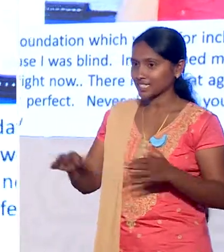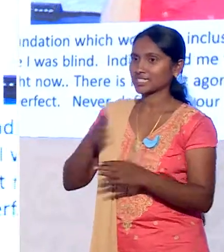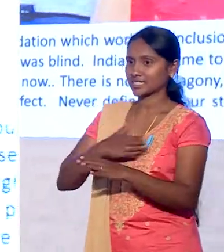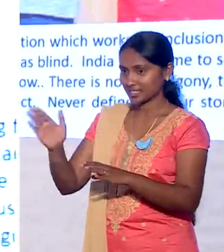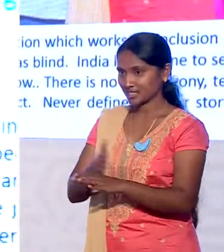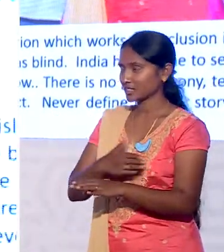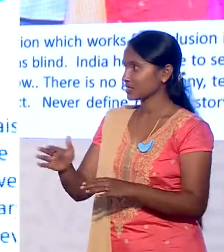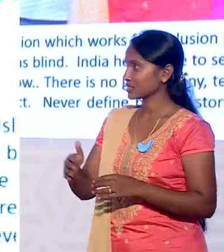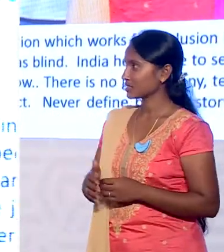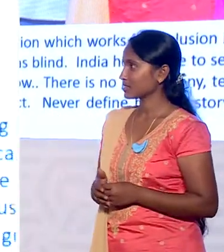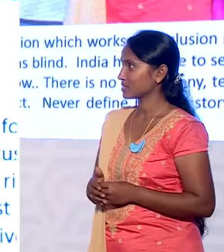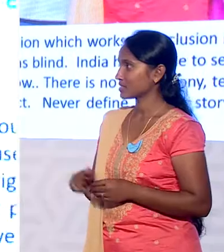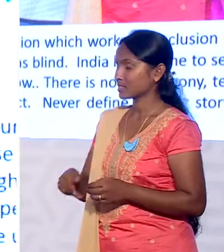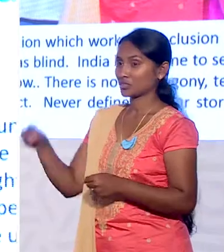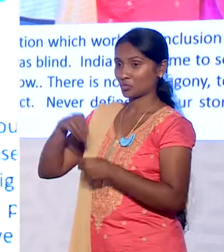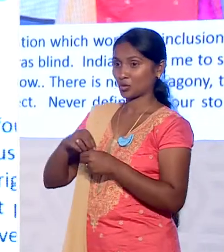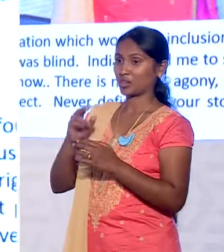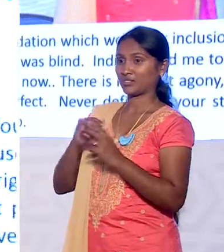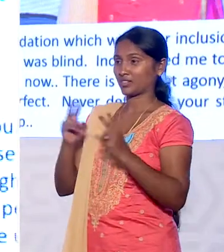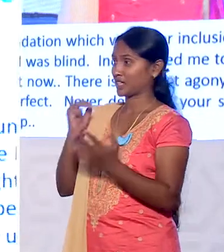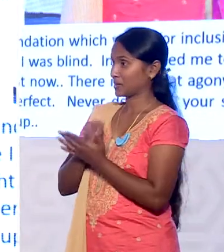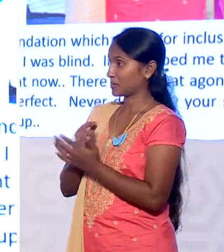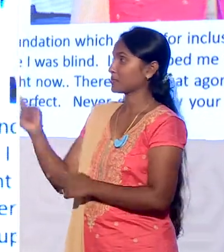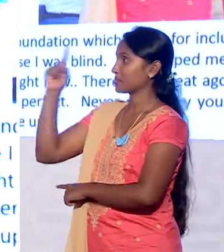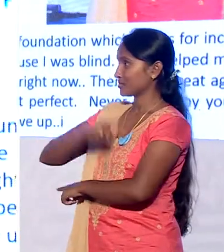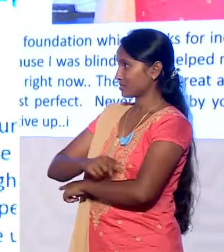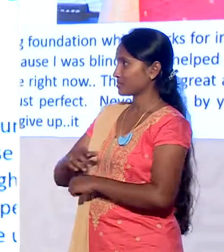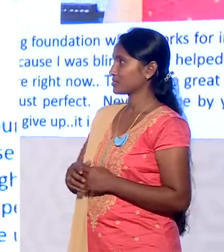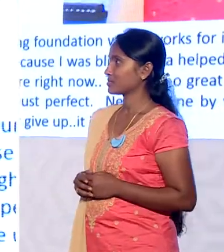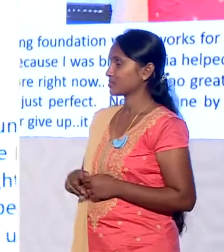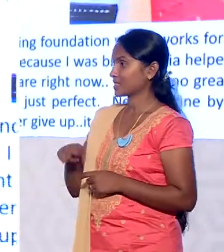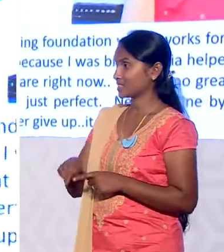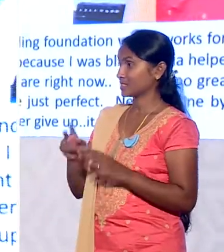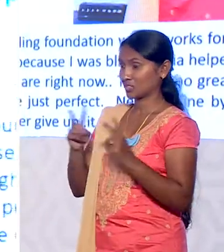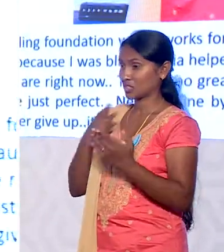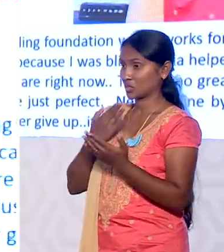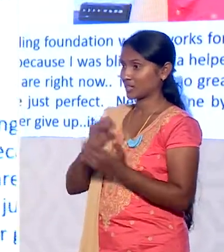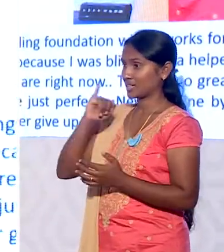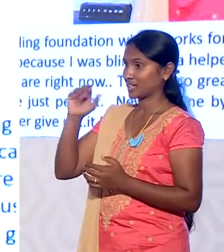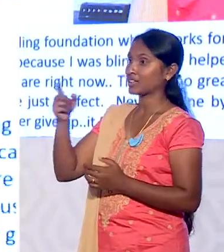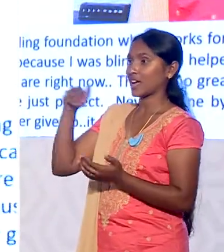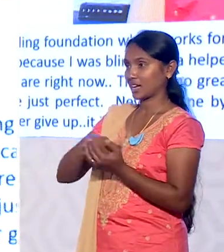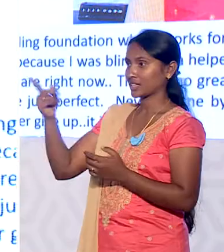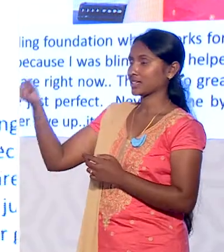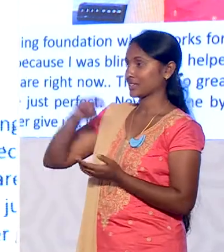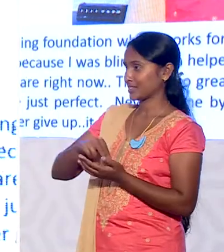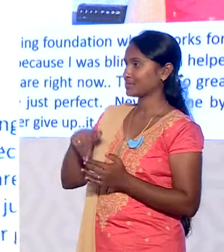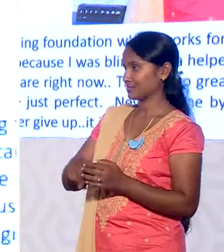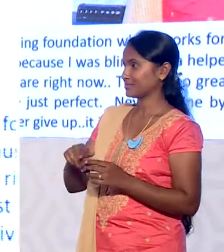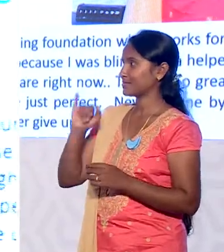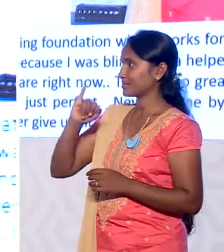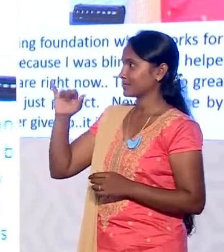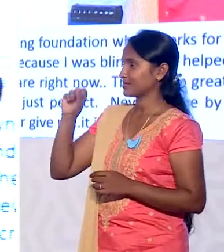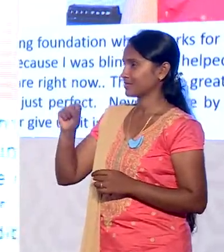has been an incredible day. I feel like I've drunk the Kool-Aid of IIS, and I'm coming back next year, even if I'm not invited.